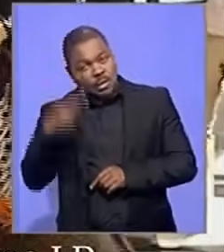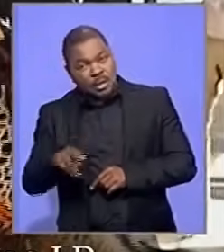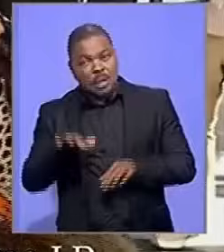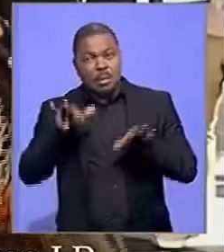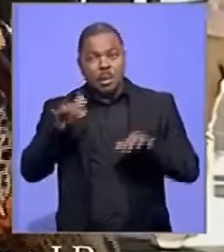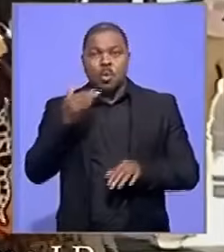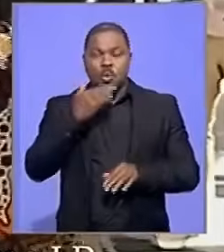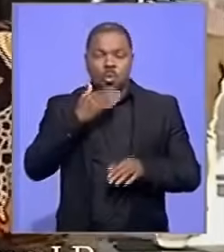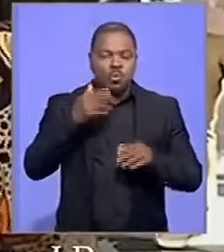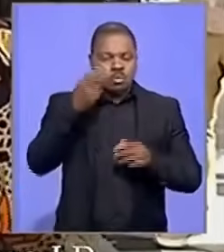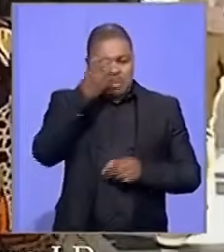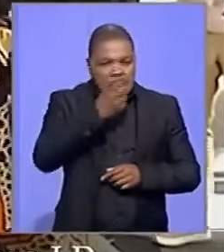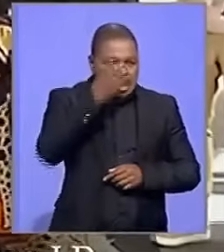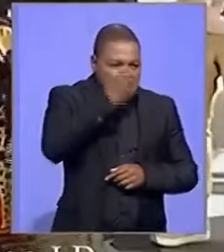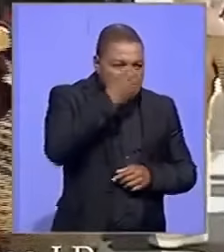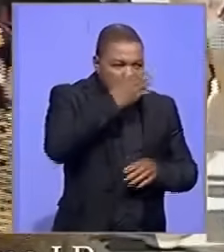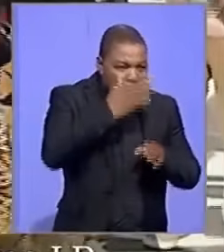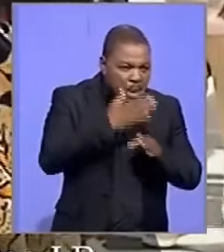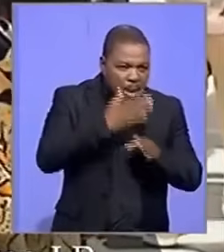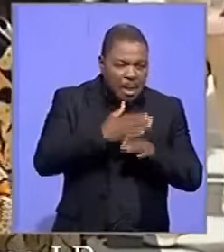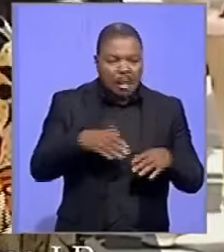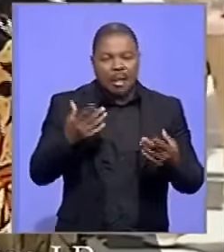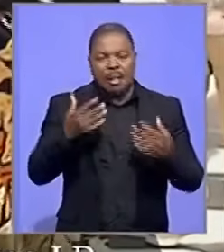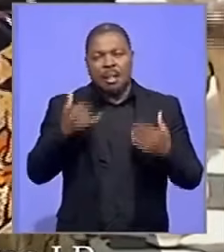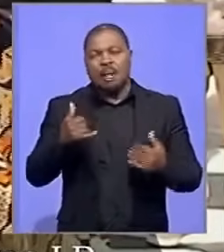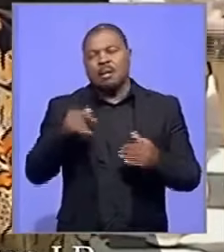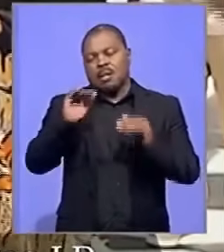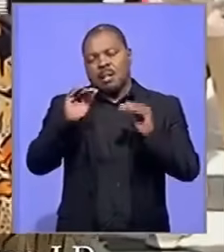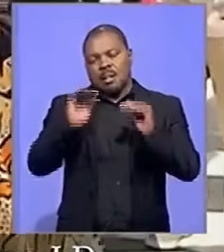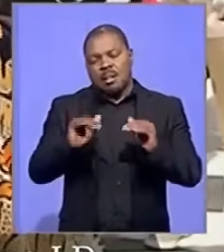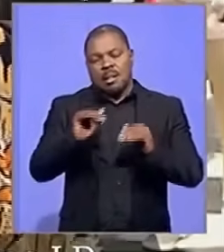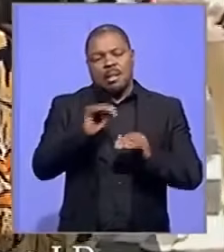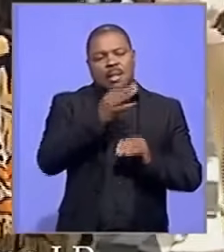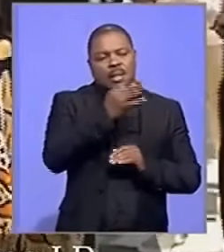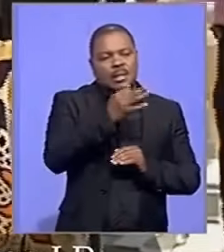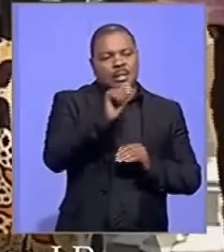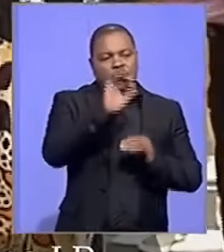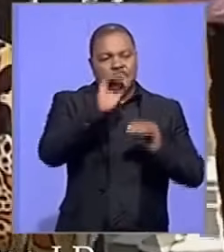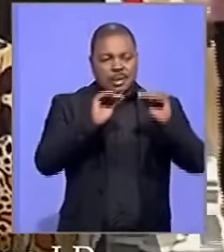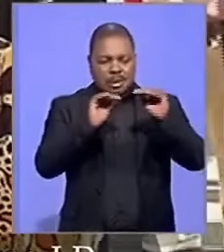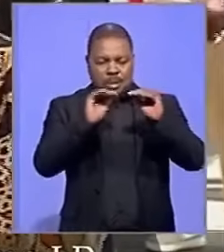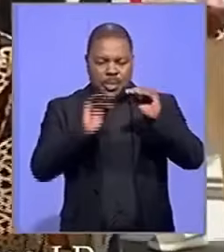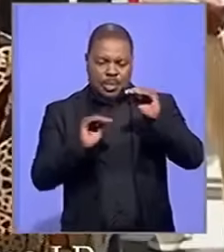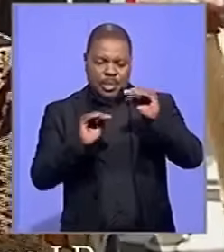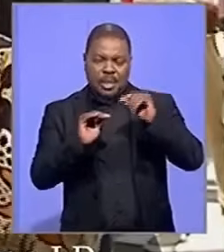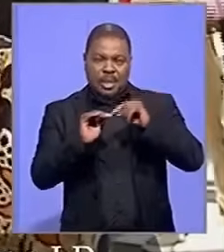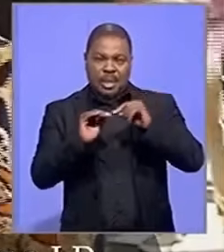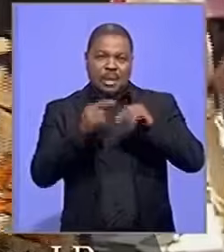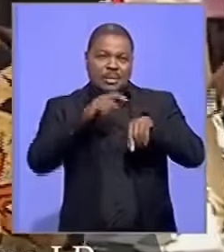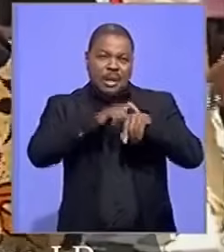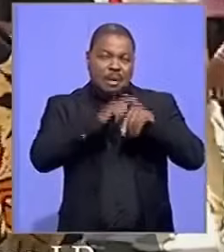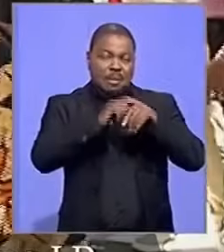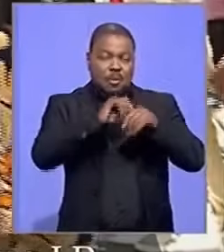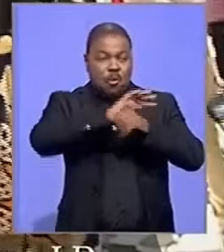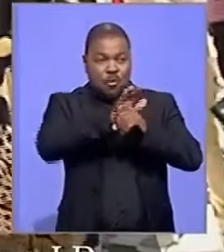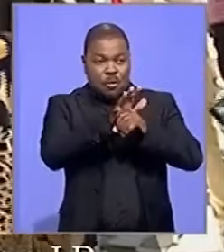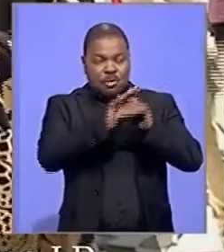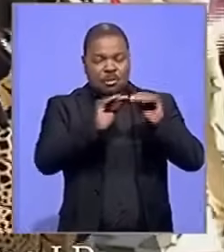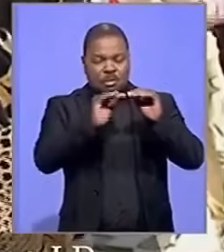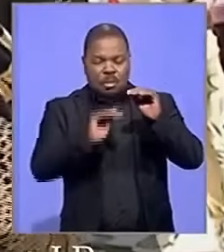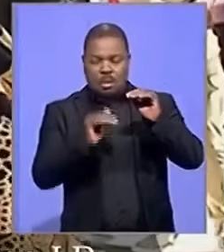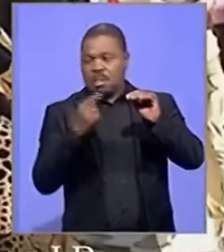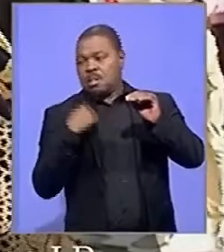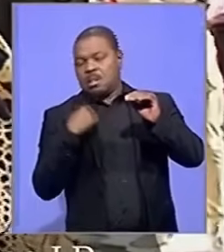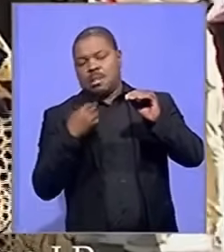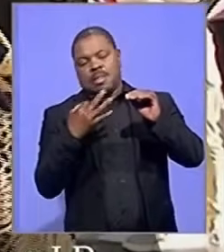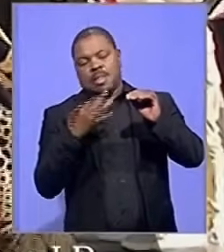people who are actively looking for jobs, it has gone down from 36% during the COVID time to